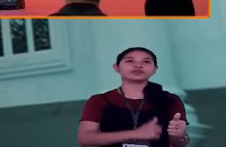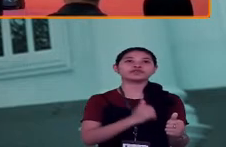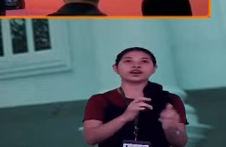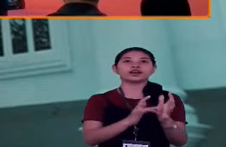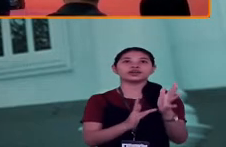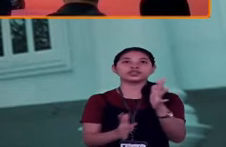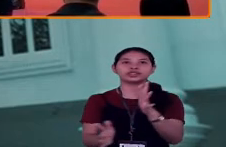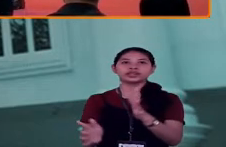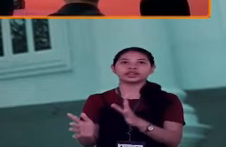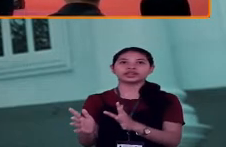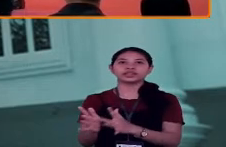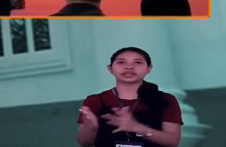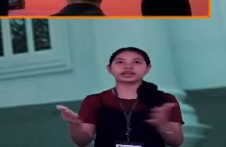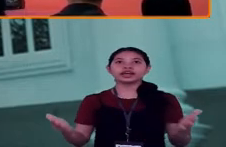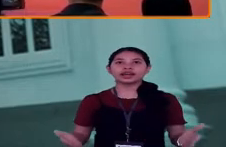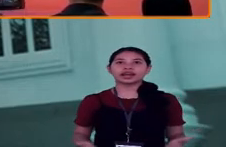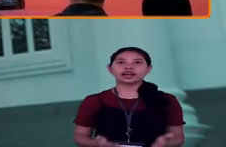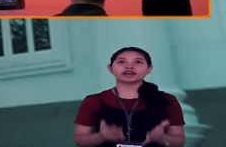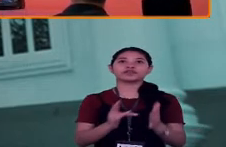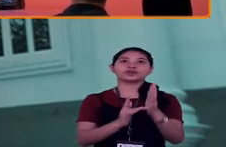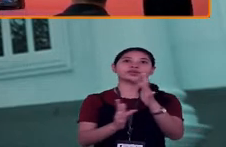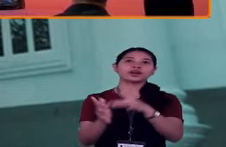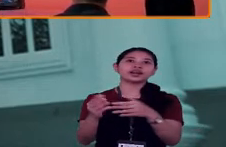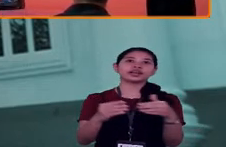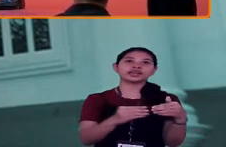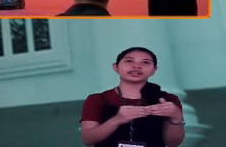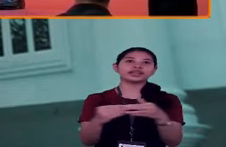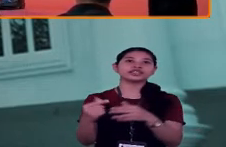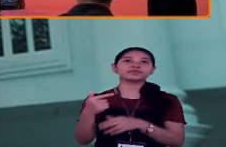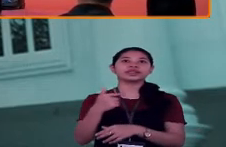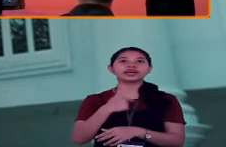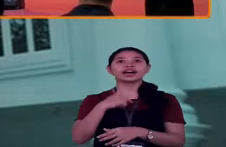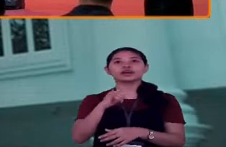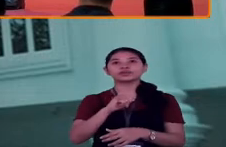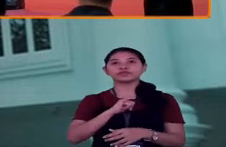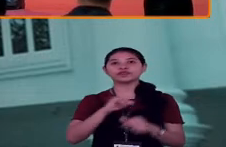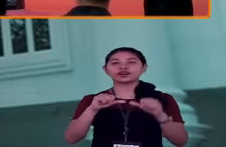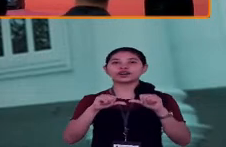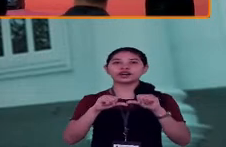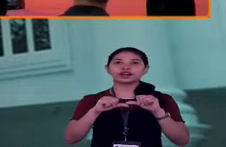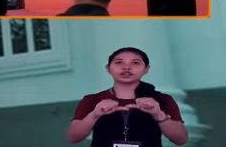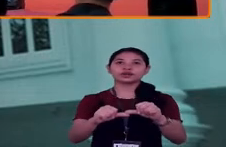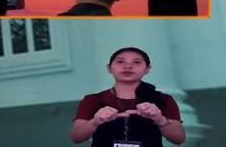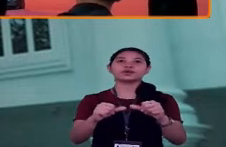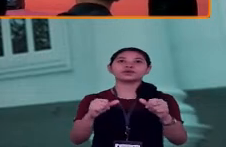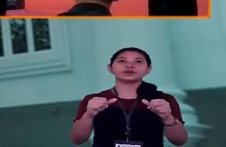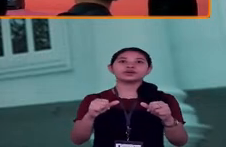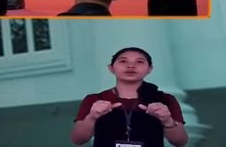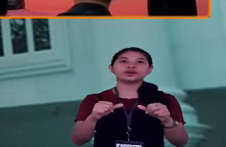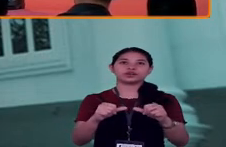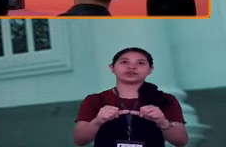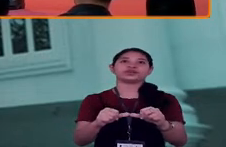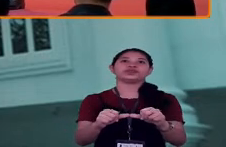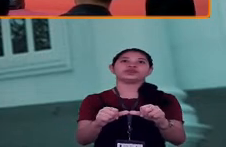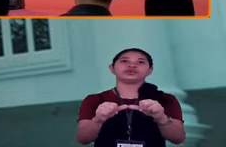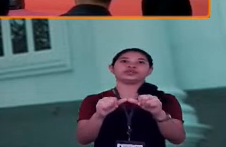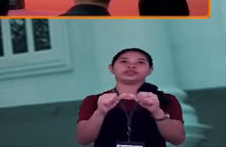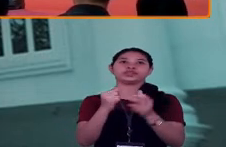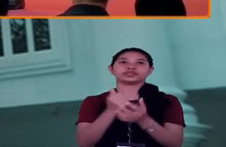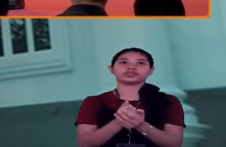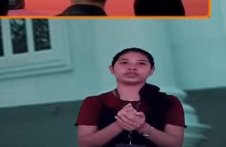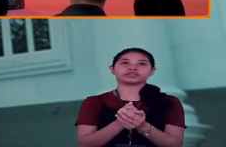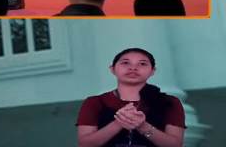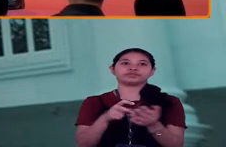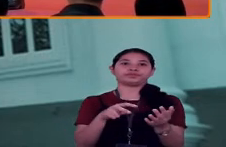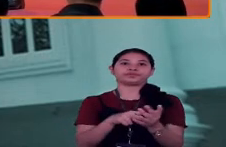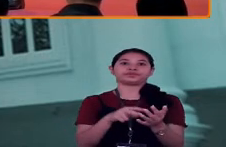Follow, I will follow Jesus. Everywhere He leads me, I will follow on. Amen.